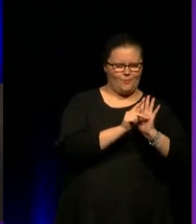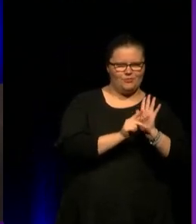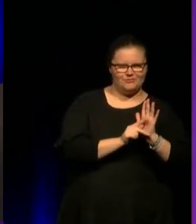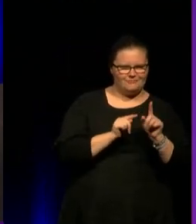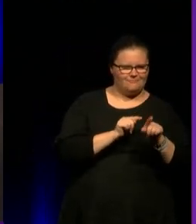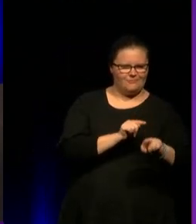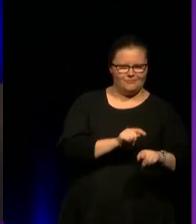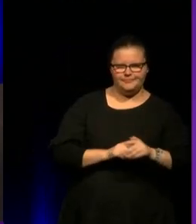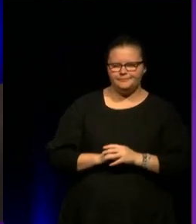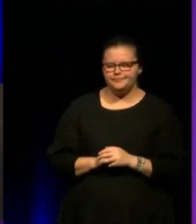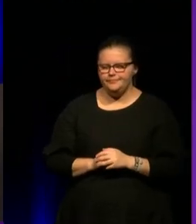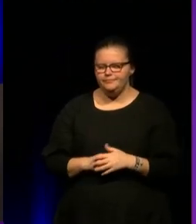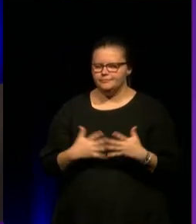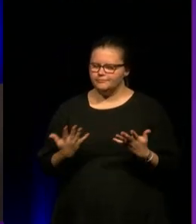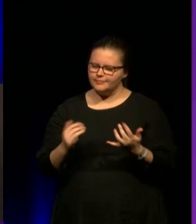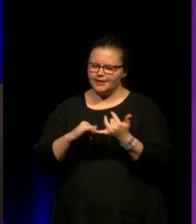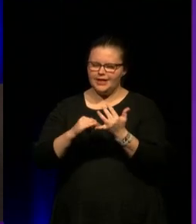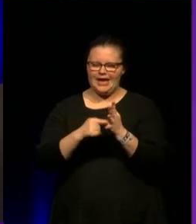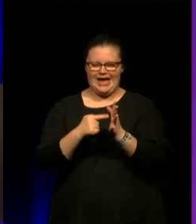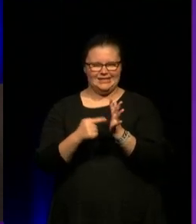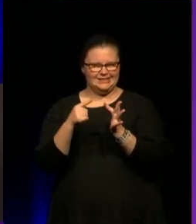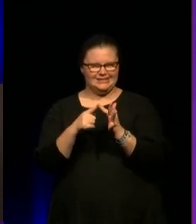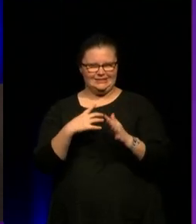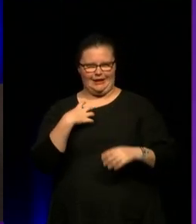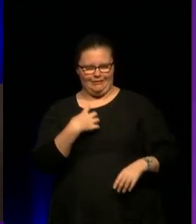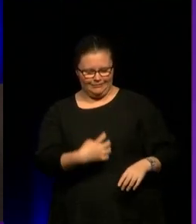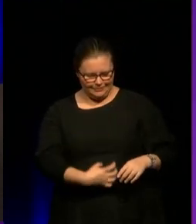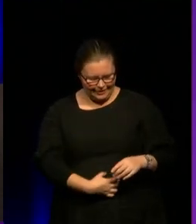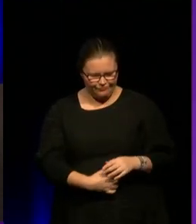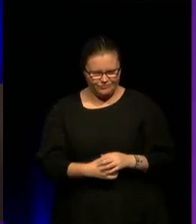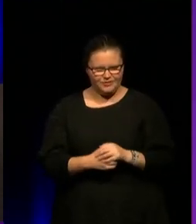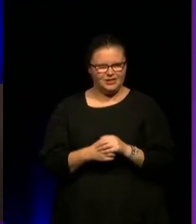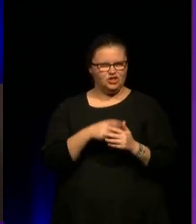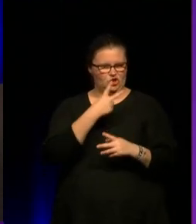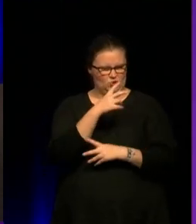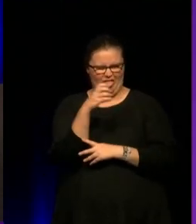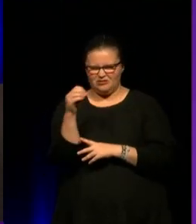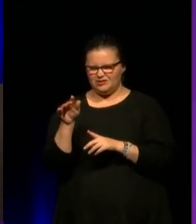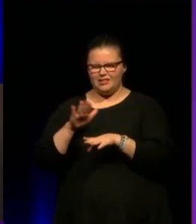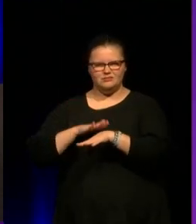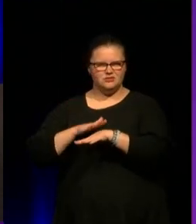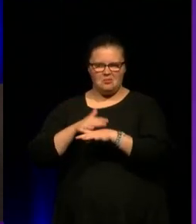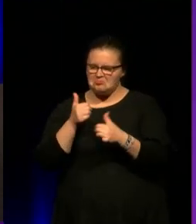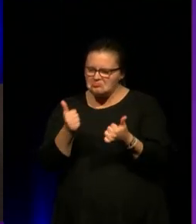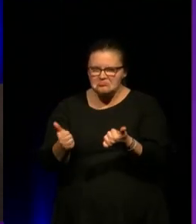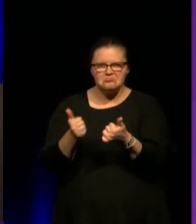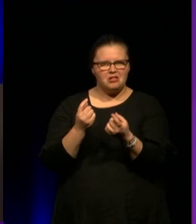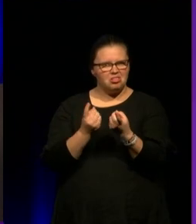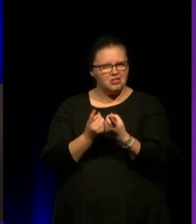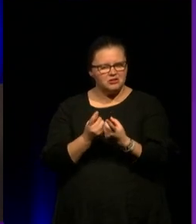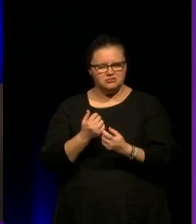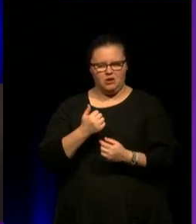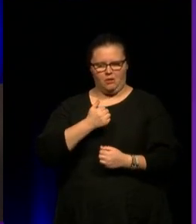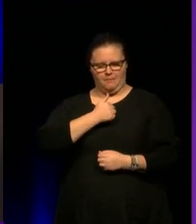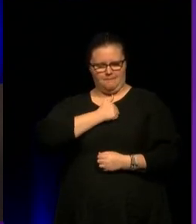The state government, really through the 2000s and the Smart State Initiative, did some really good things. And my impression